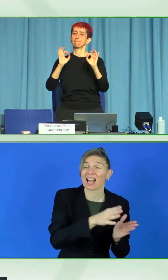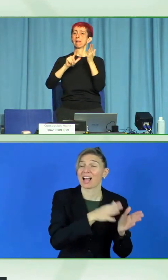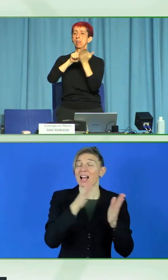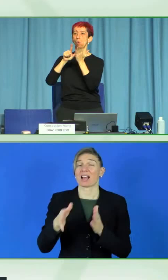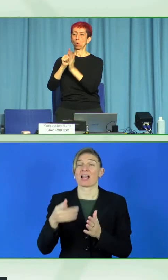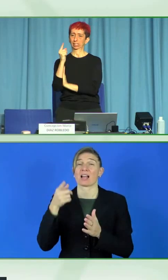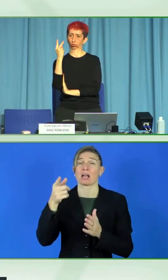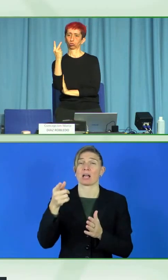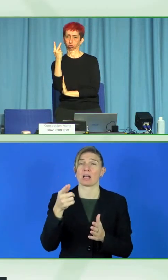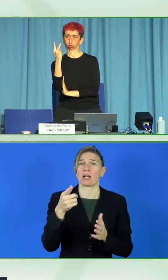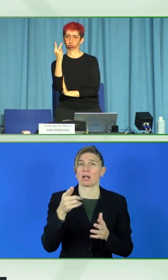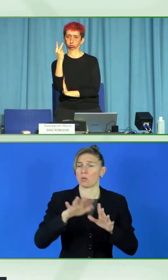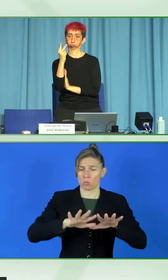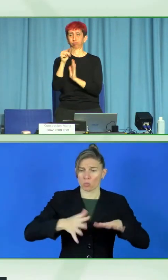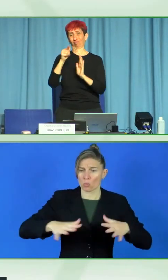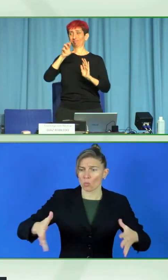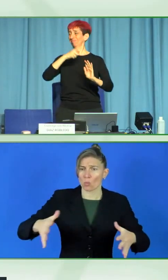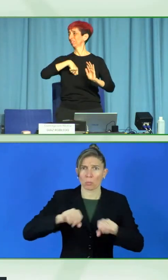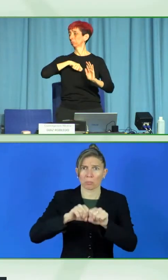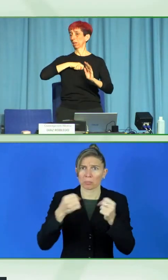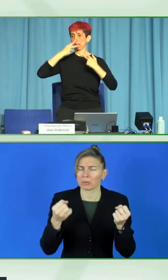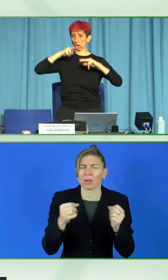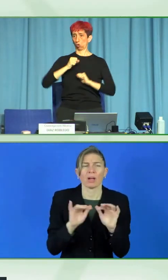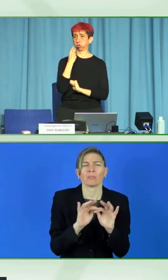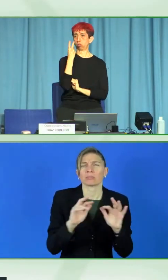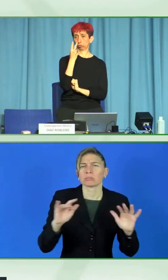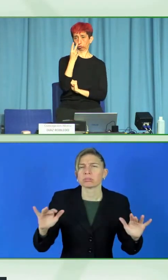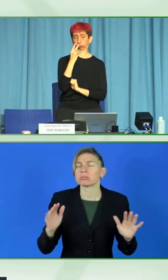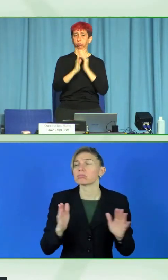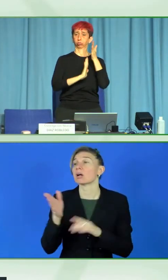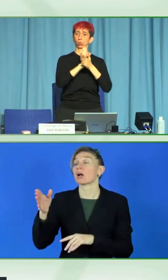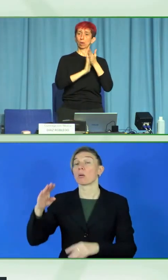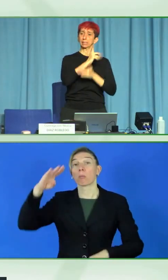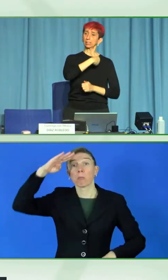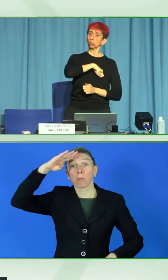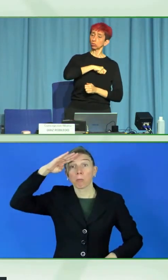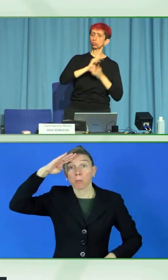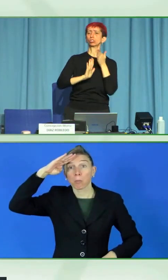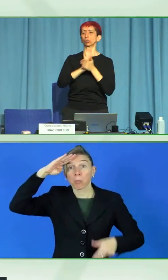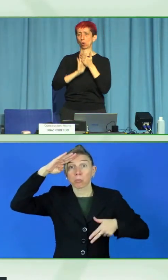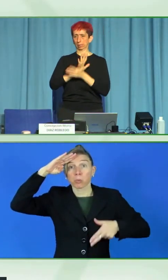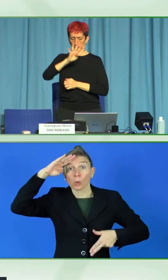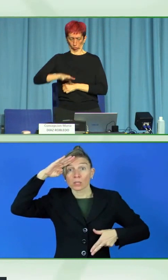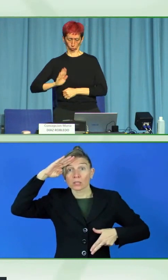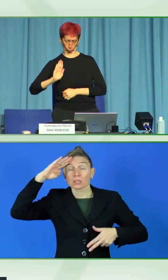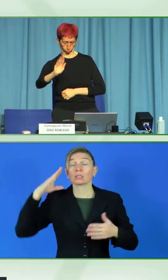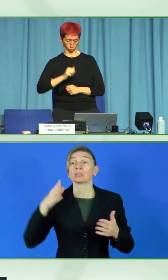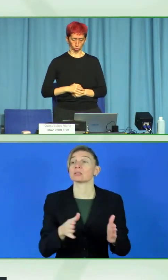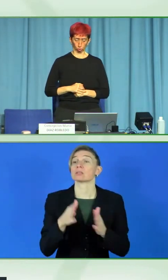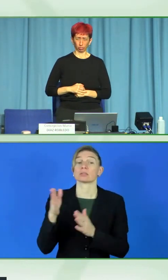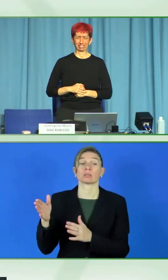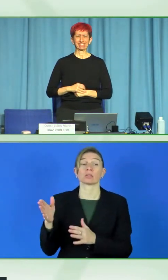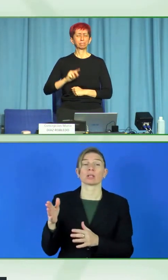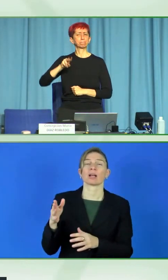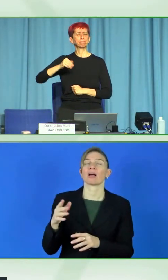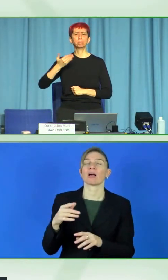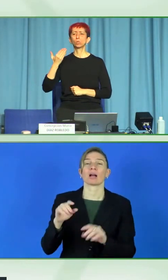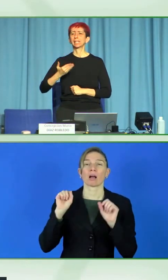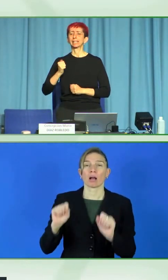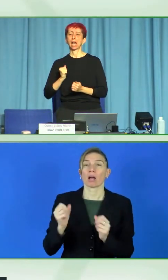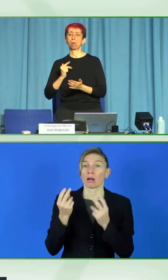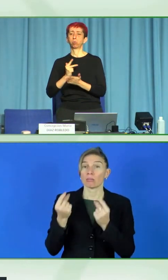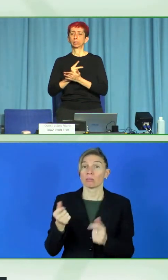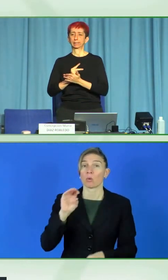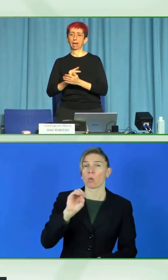provide by as visual contact with the police and the telephone number 016, which is regarding to the